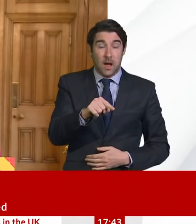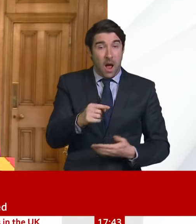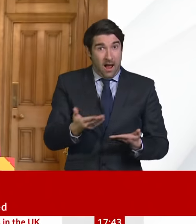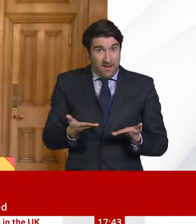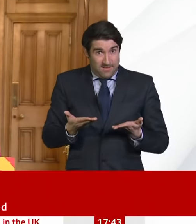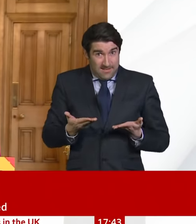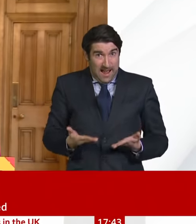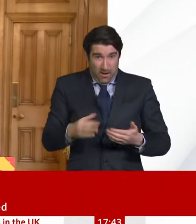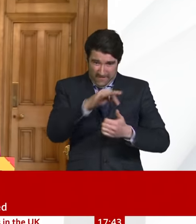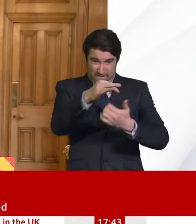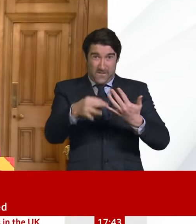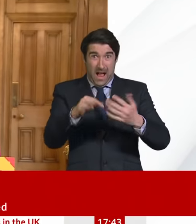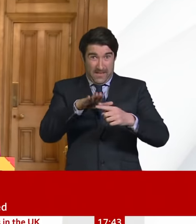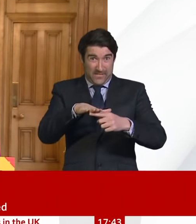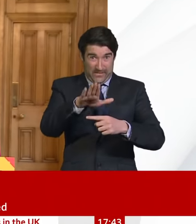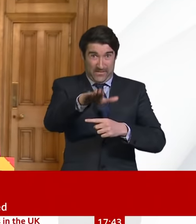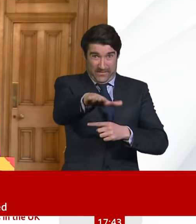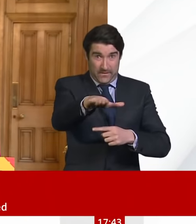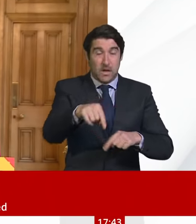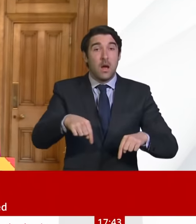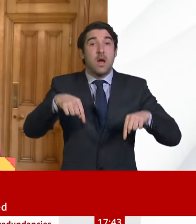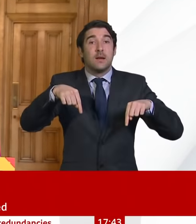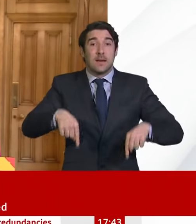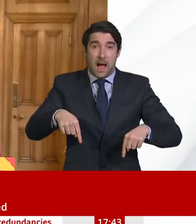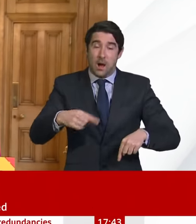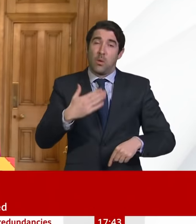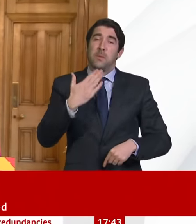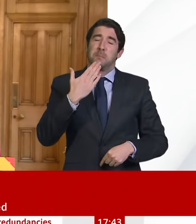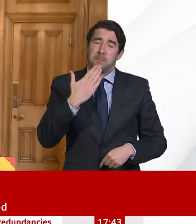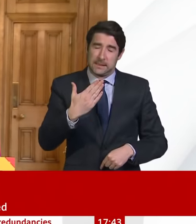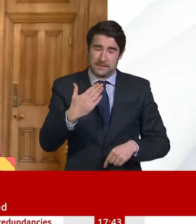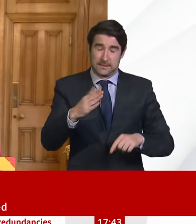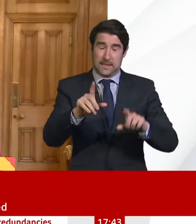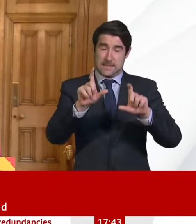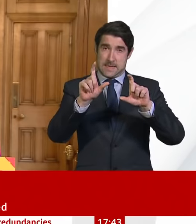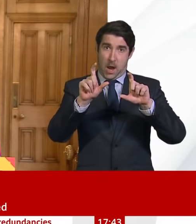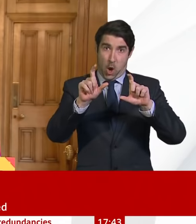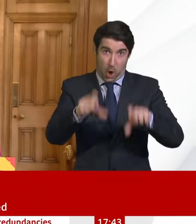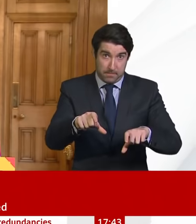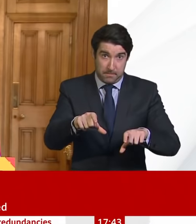home, to protect the NHS, and to save lives.